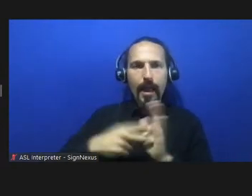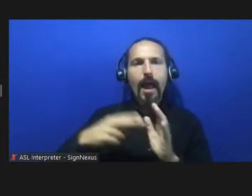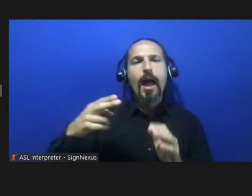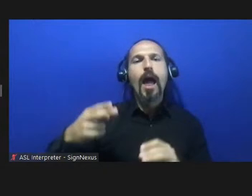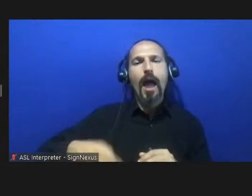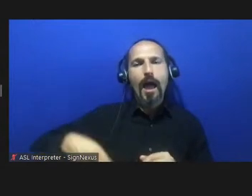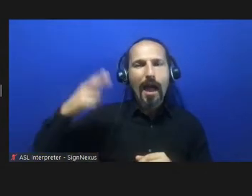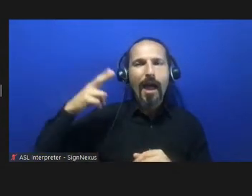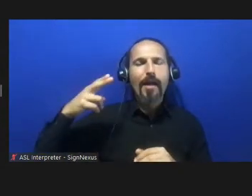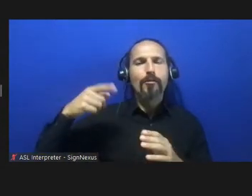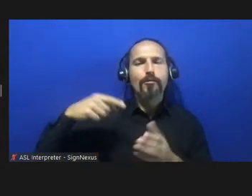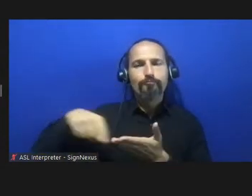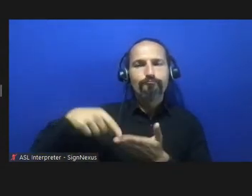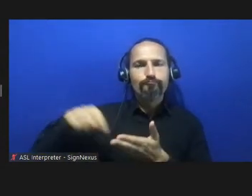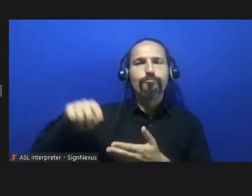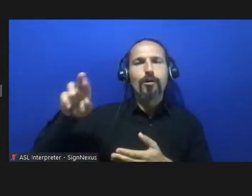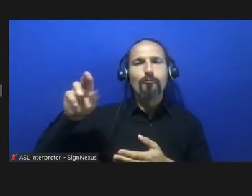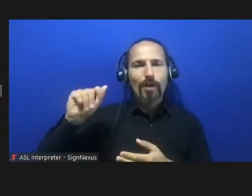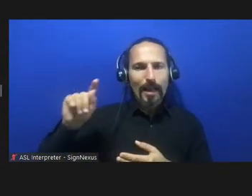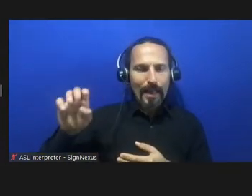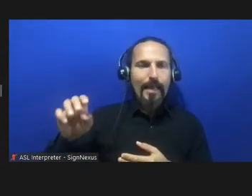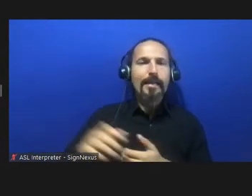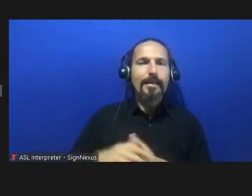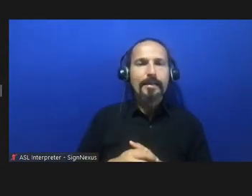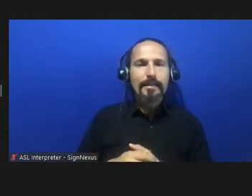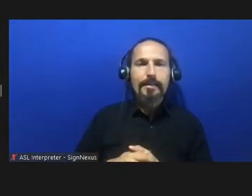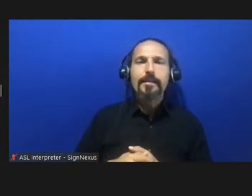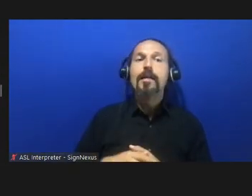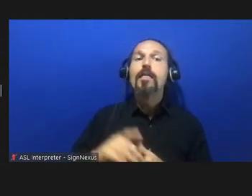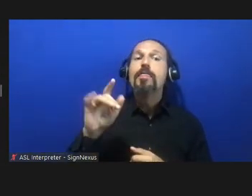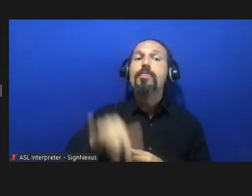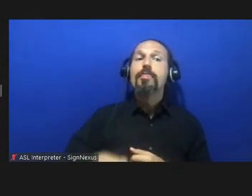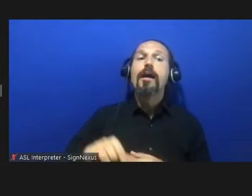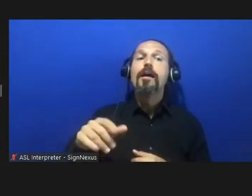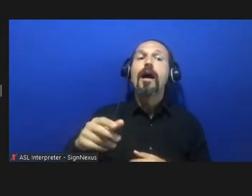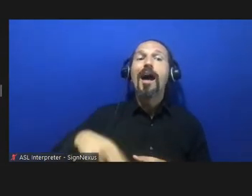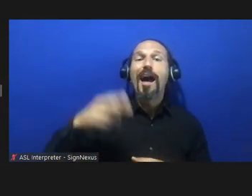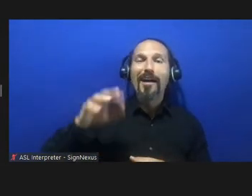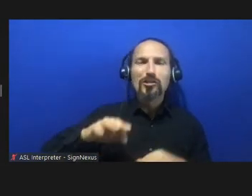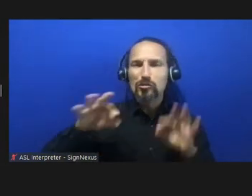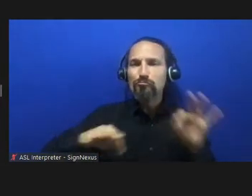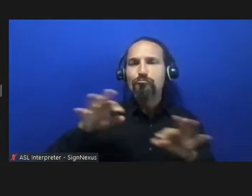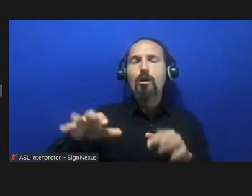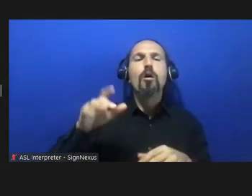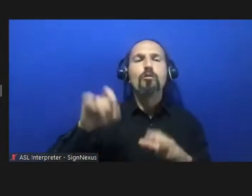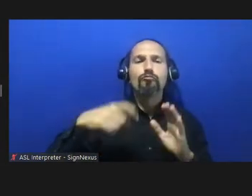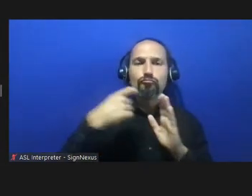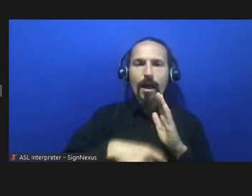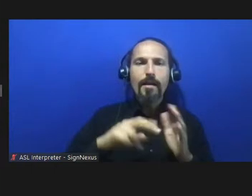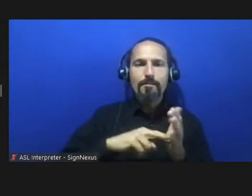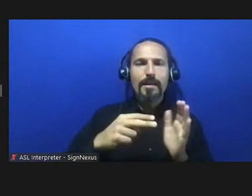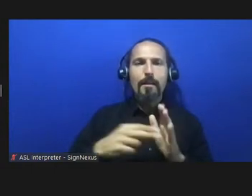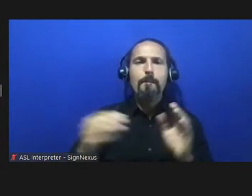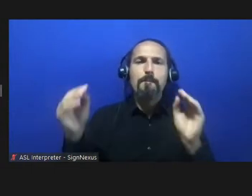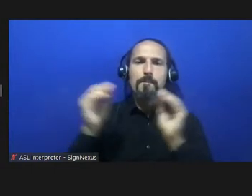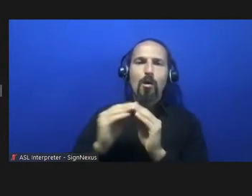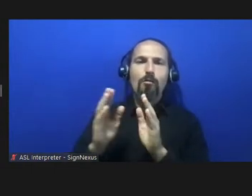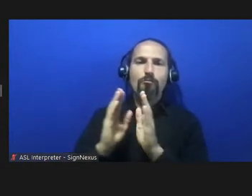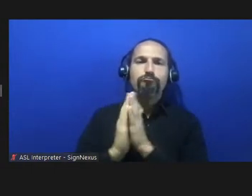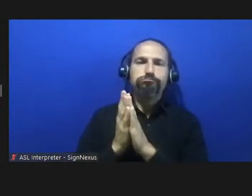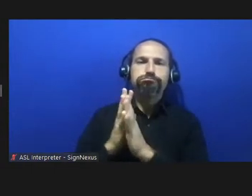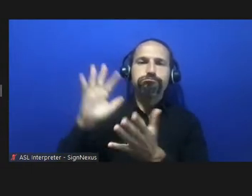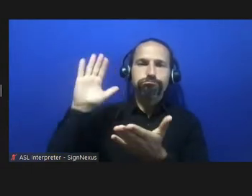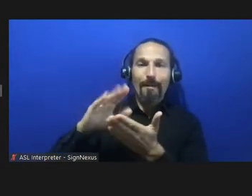toll rates higher toll rates lead to a greater degree of traffic reduction in the manhattan central business district